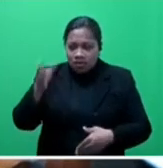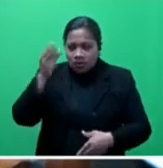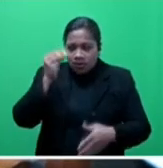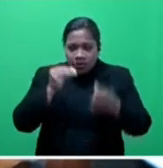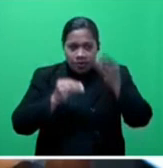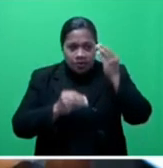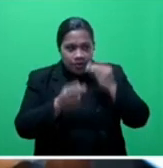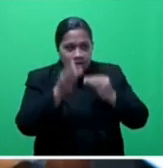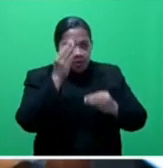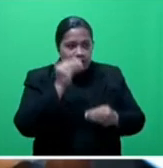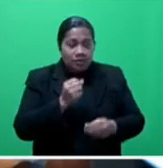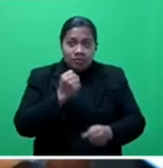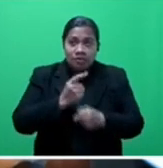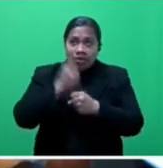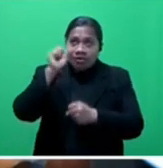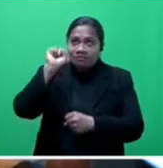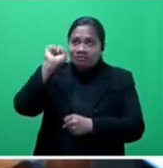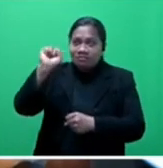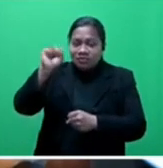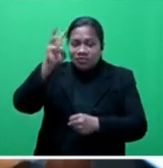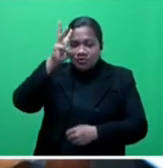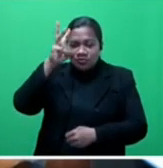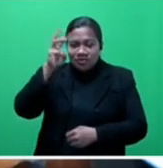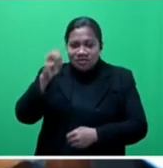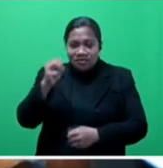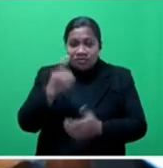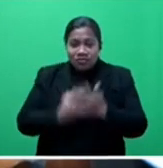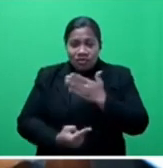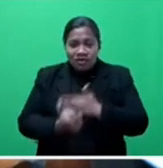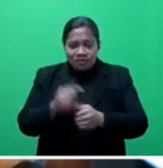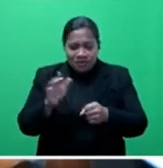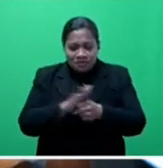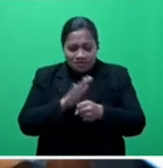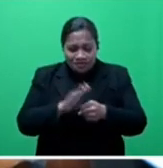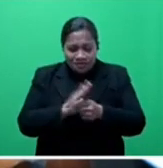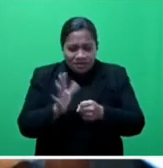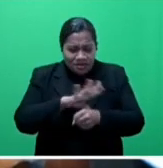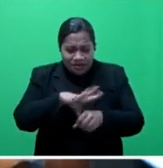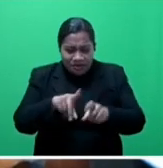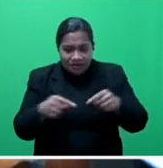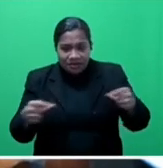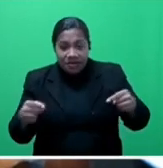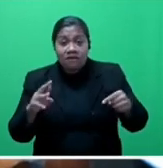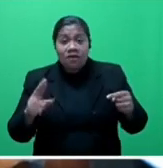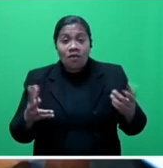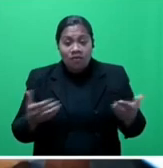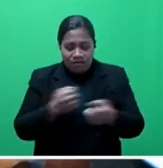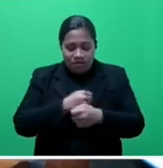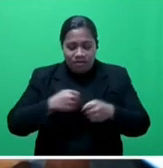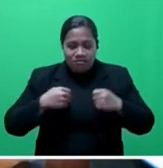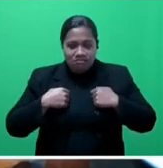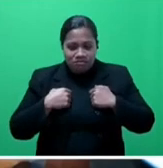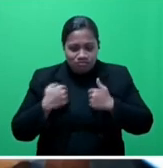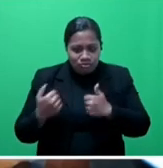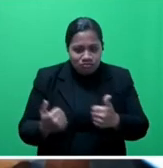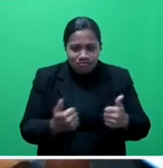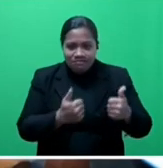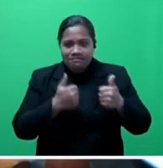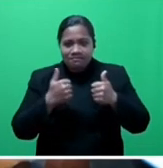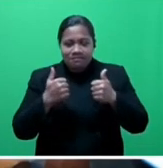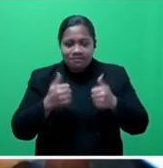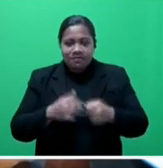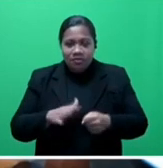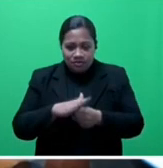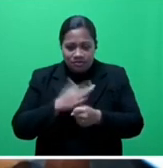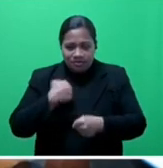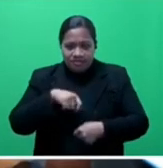His infinite wisdom has designed everything for our good and to make us Christ-like, to bring